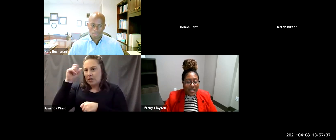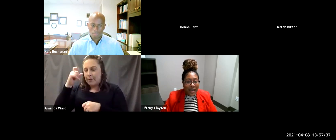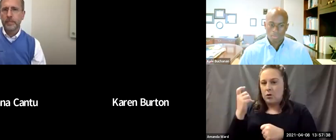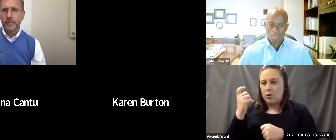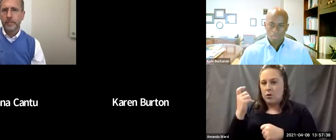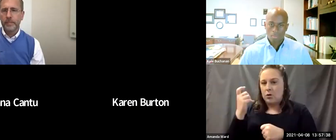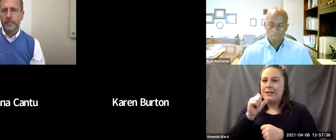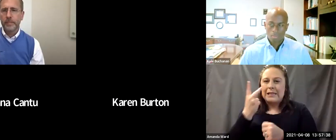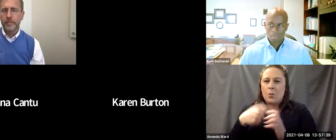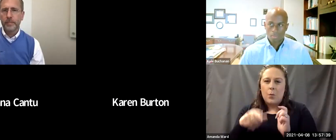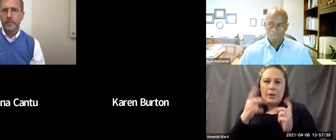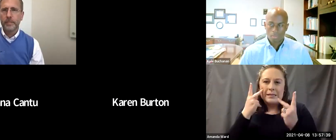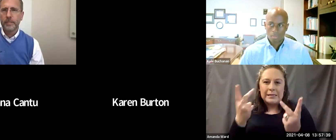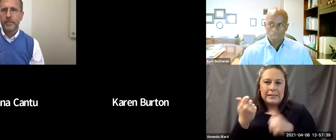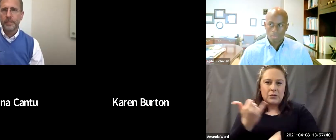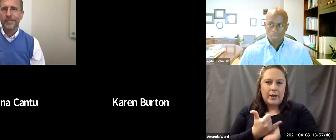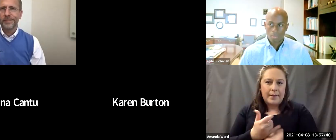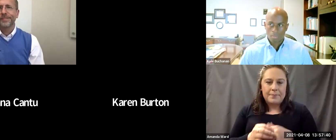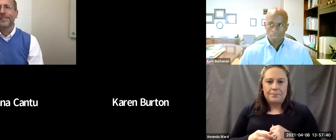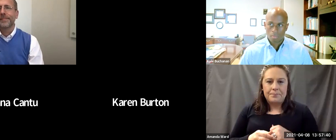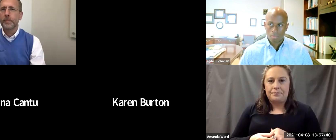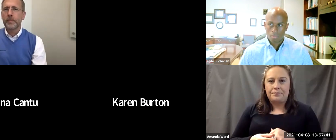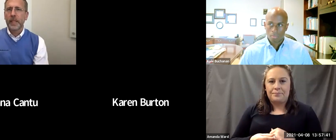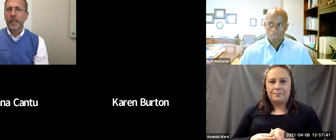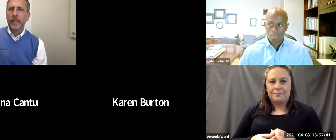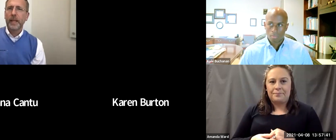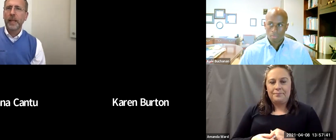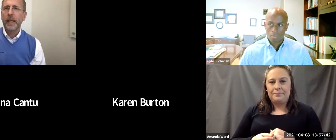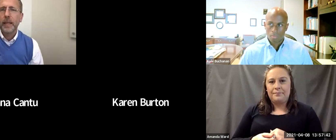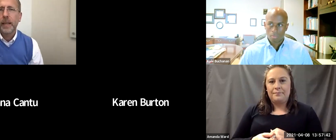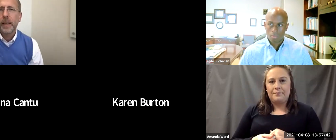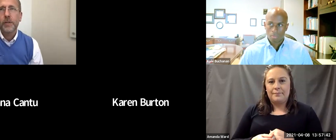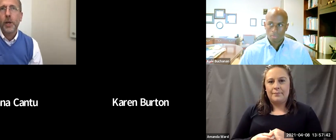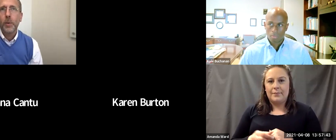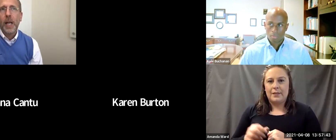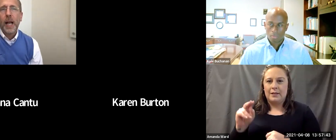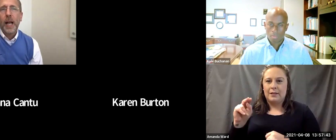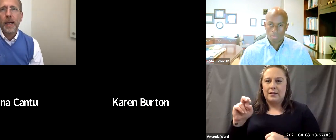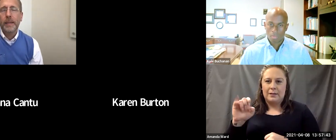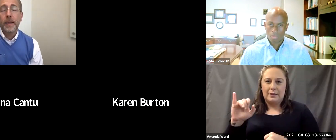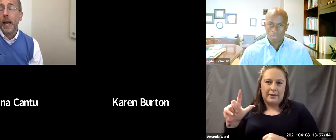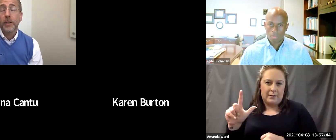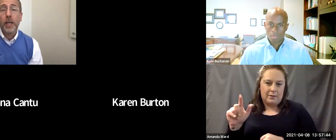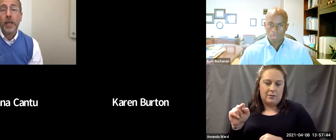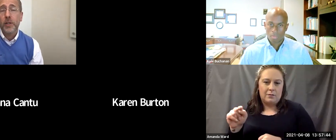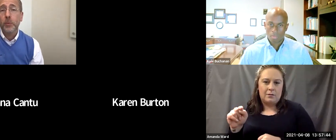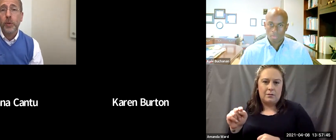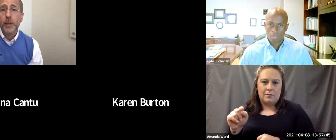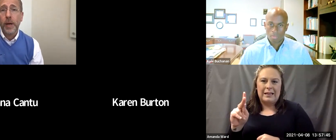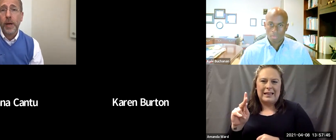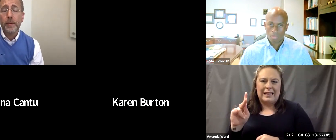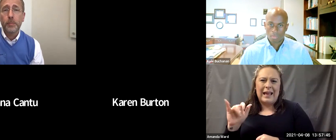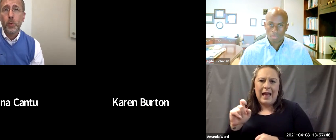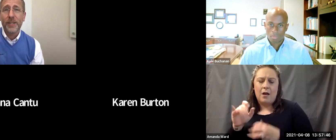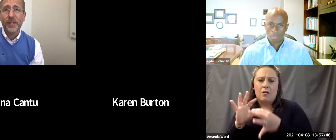see what we're seeing today? So Kyle touched on some